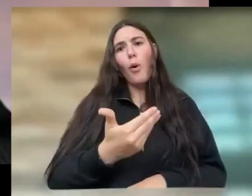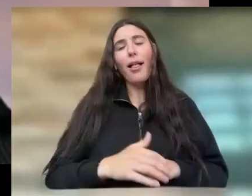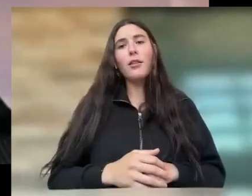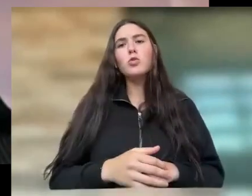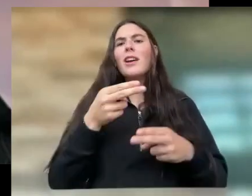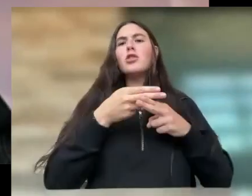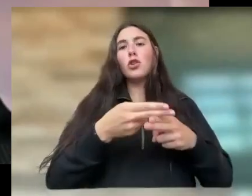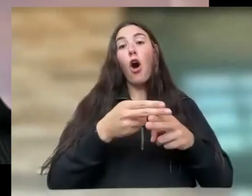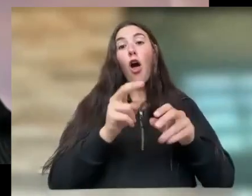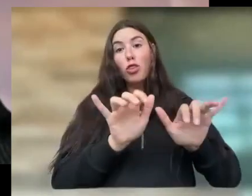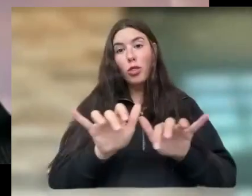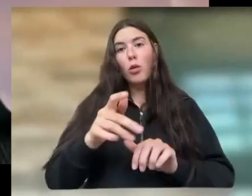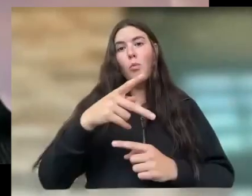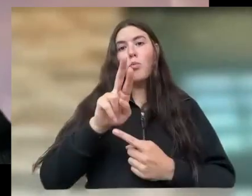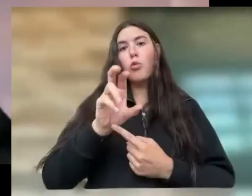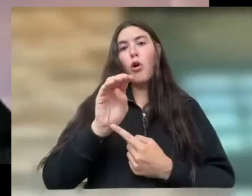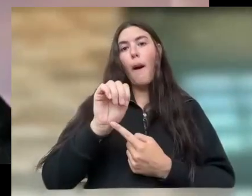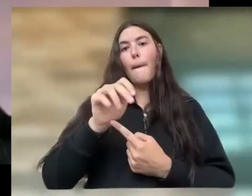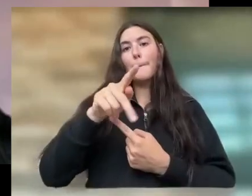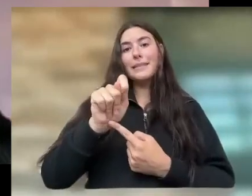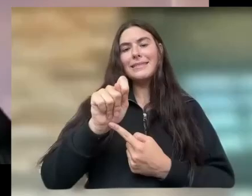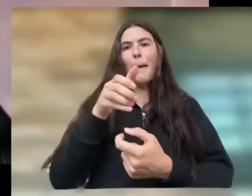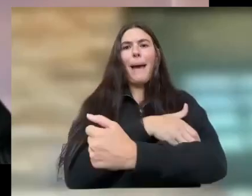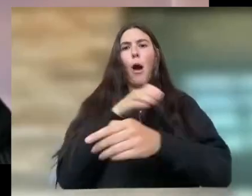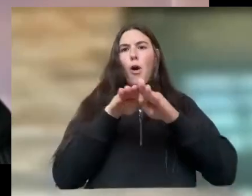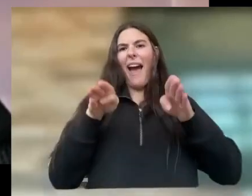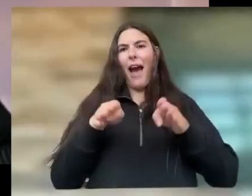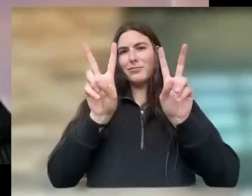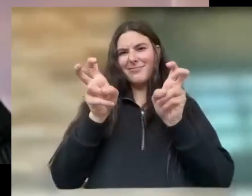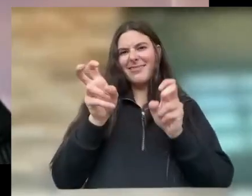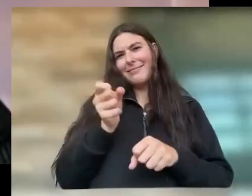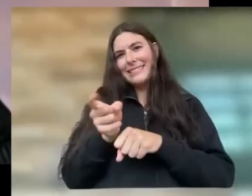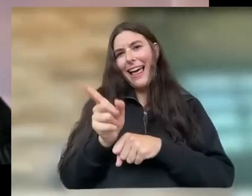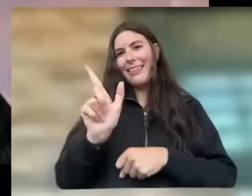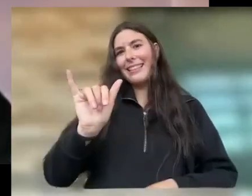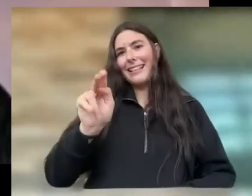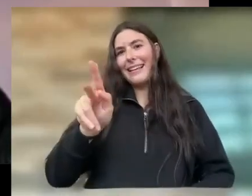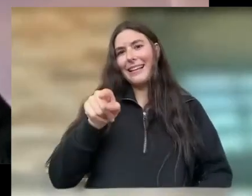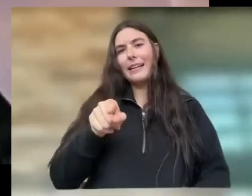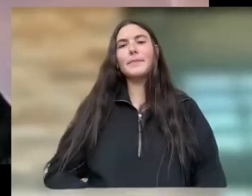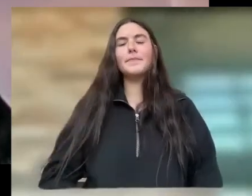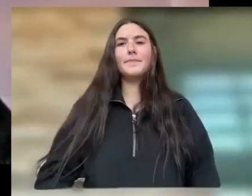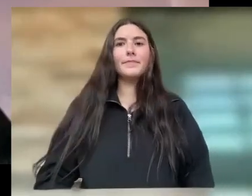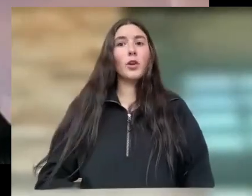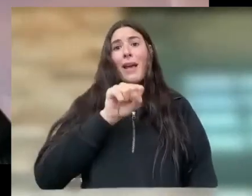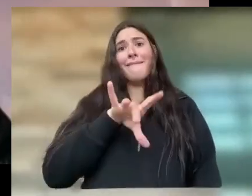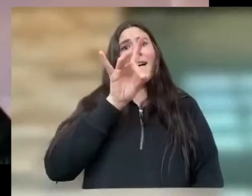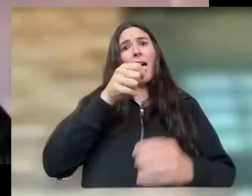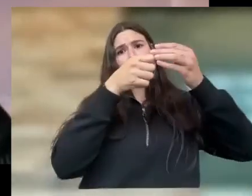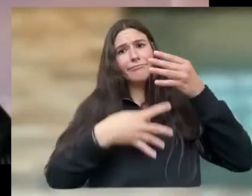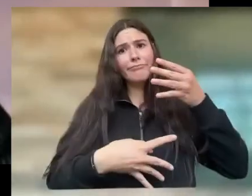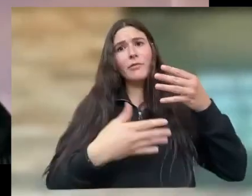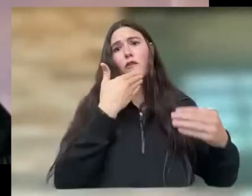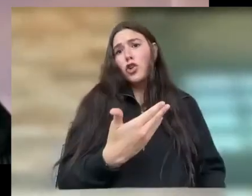Prompt Powerhouse. And yeah, so that's, you will find lots of good prompts for interpreters